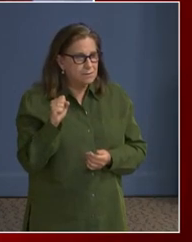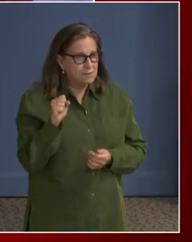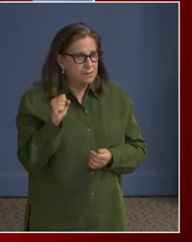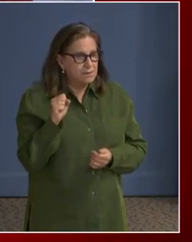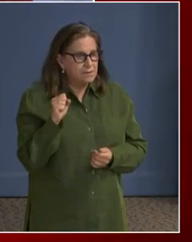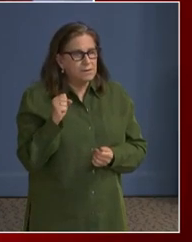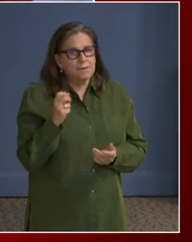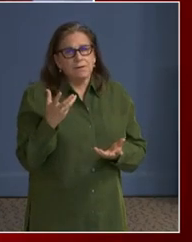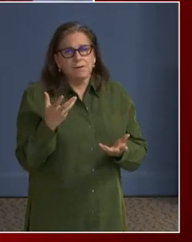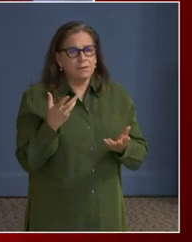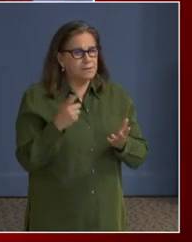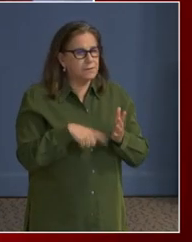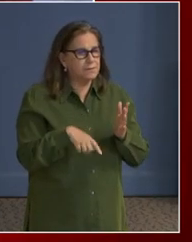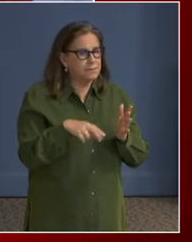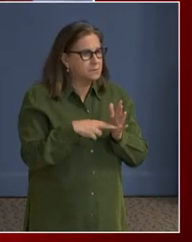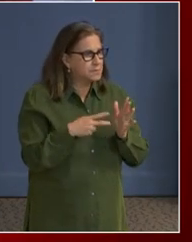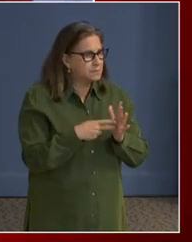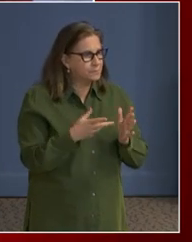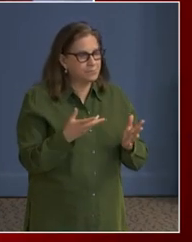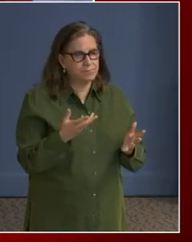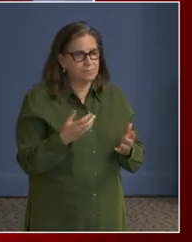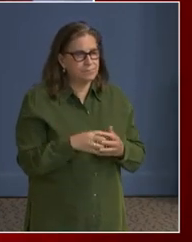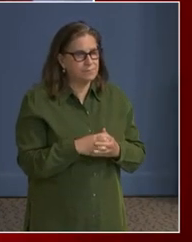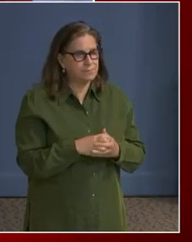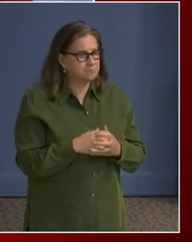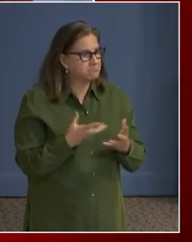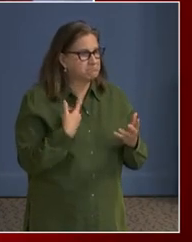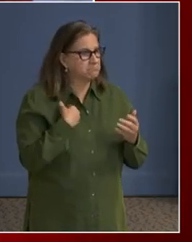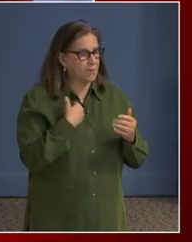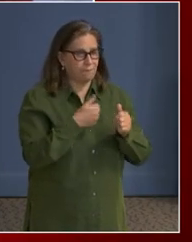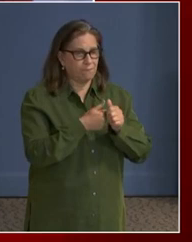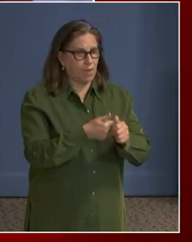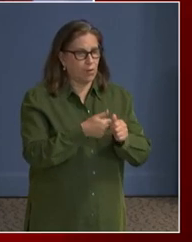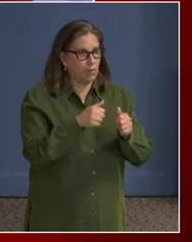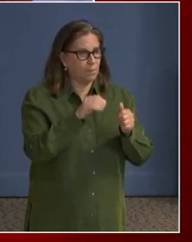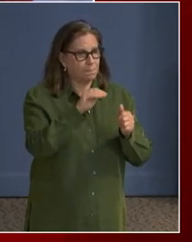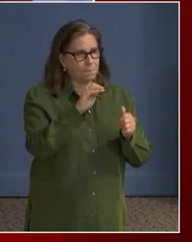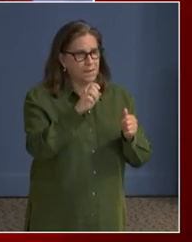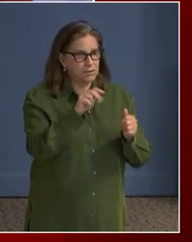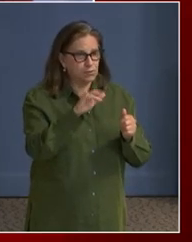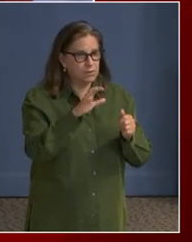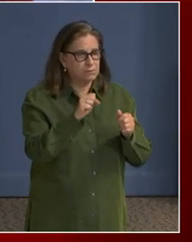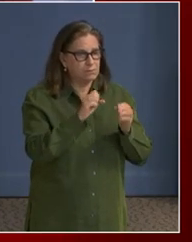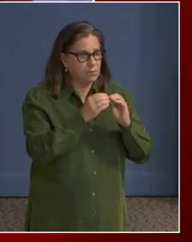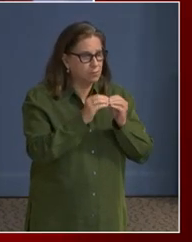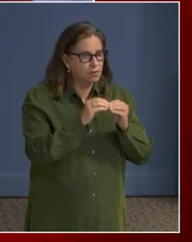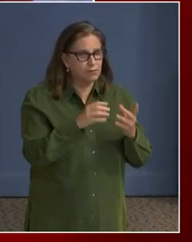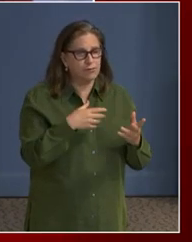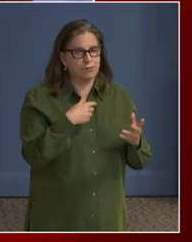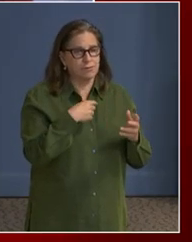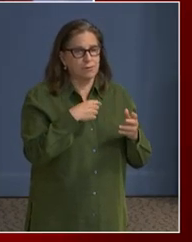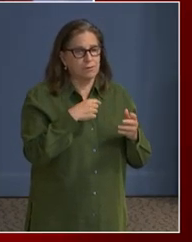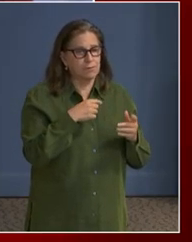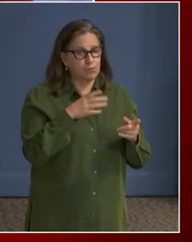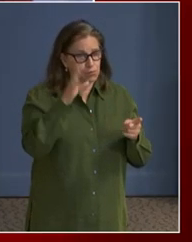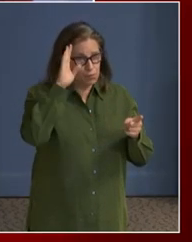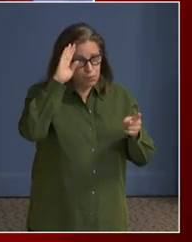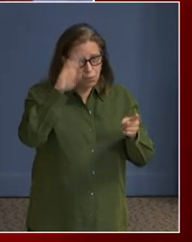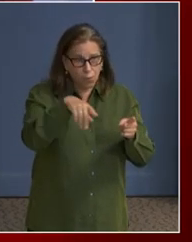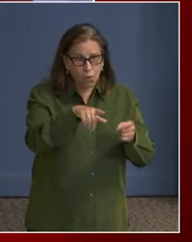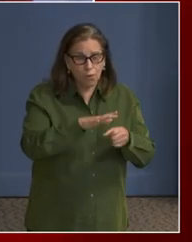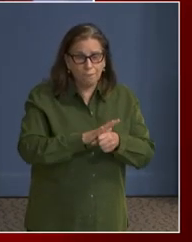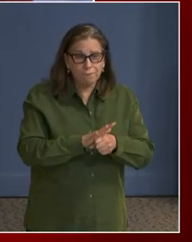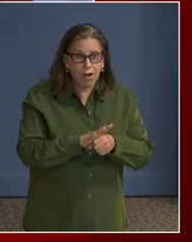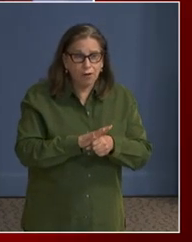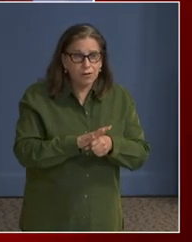it's triggering anything. We're following the metrics that we outline. But we also know that the virus is not